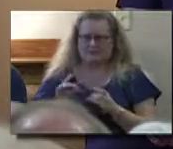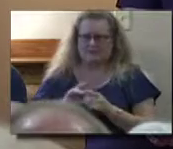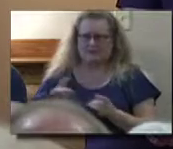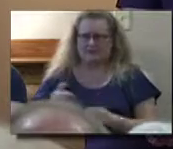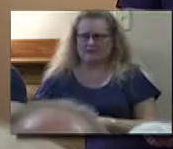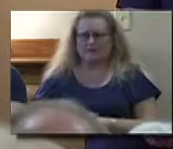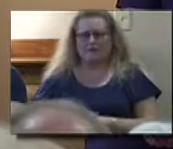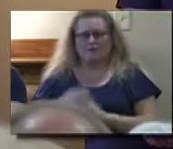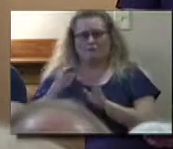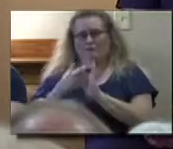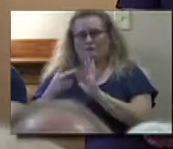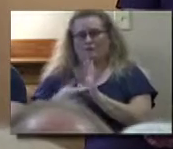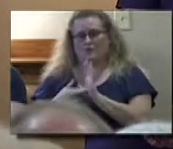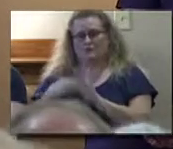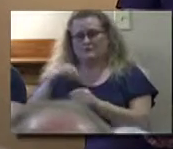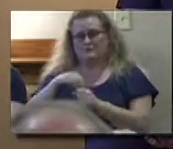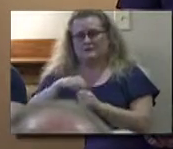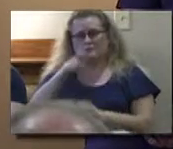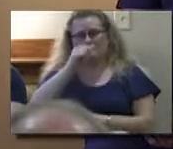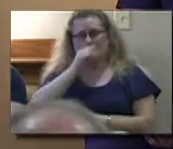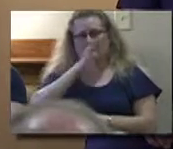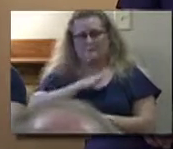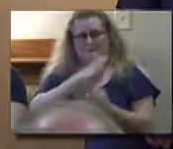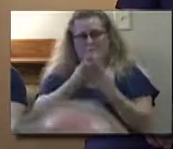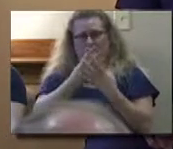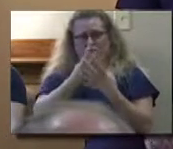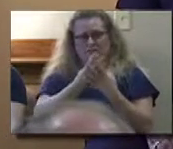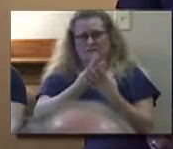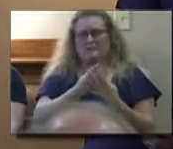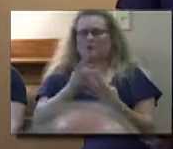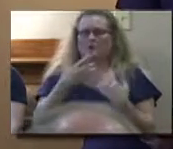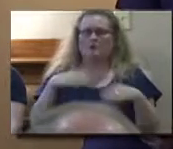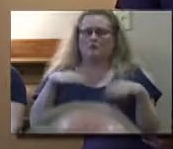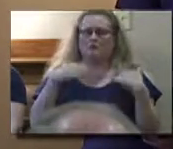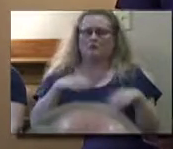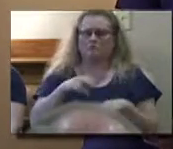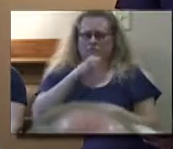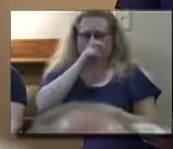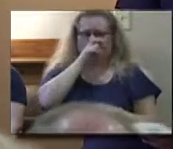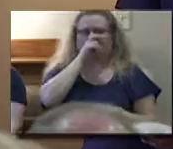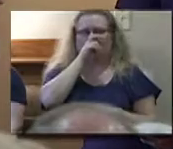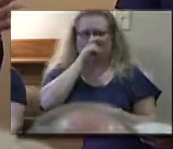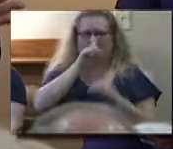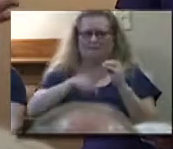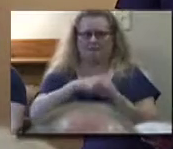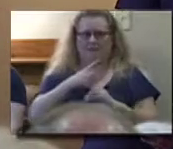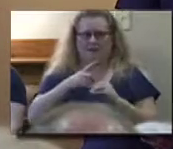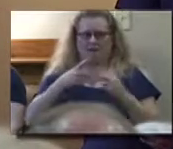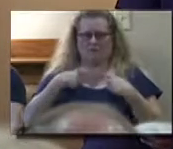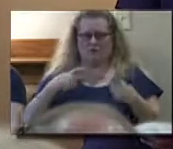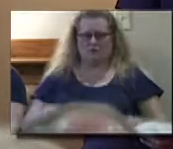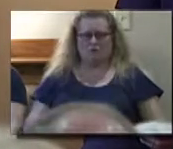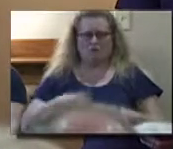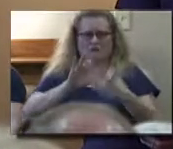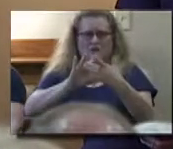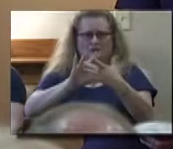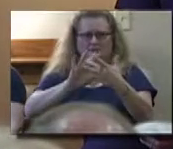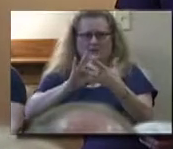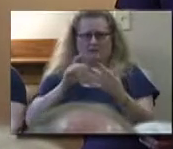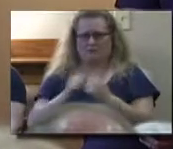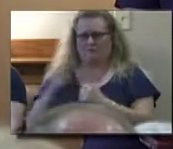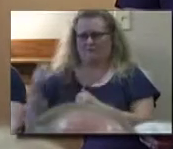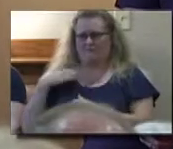The rules in a woman's prison are very strict about physical contact and